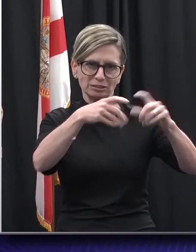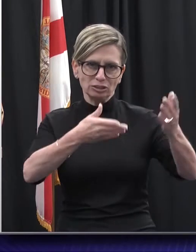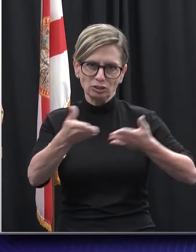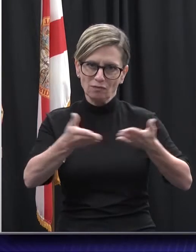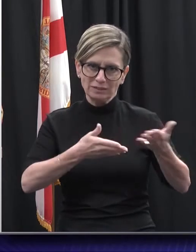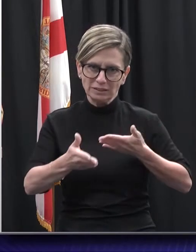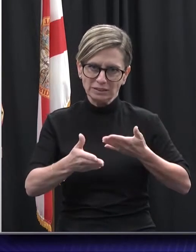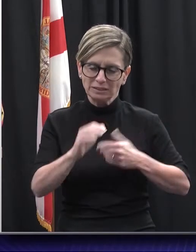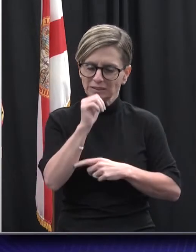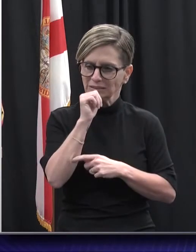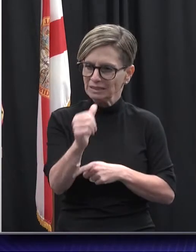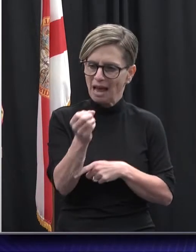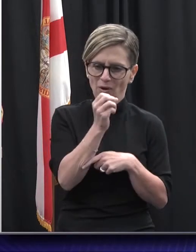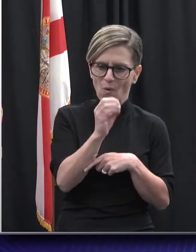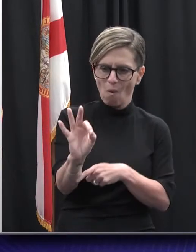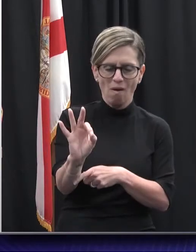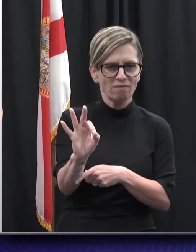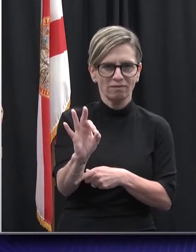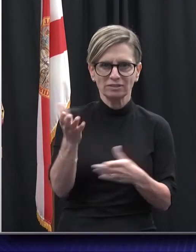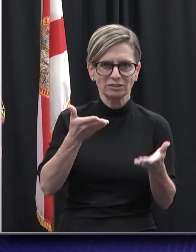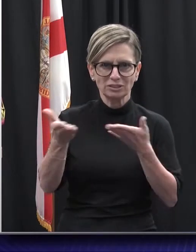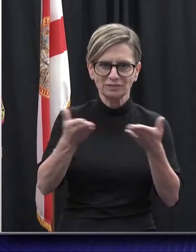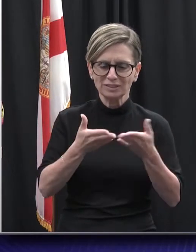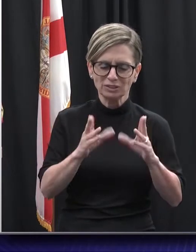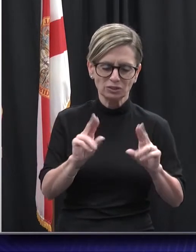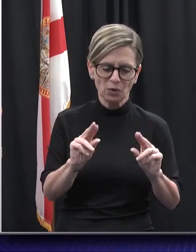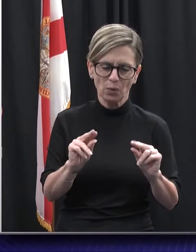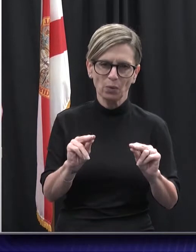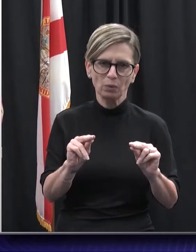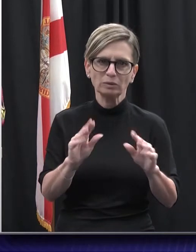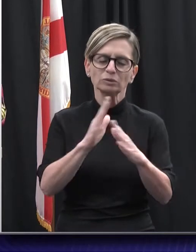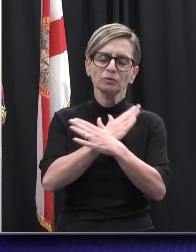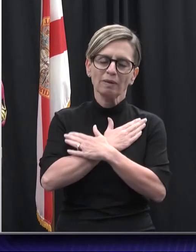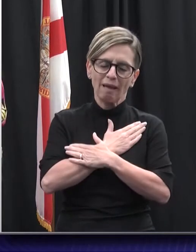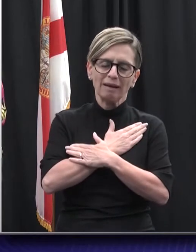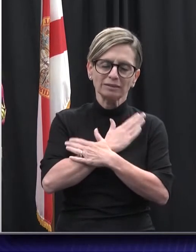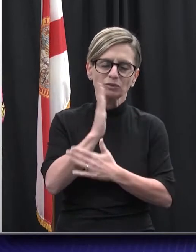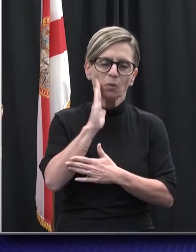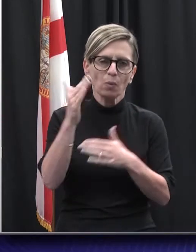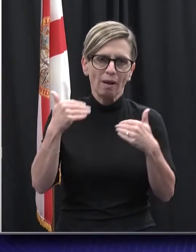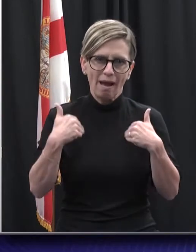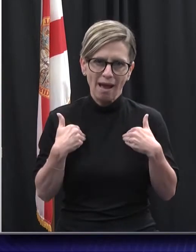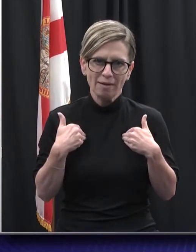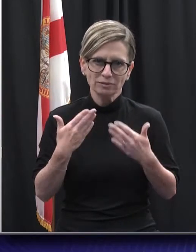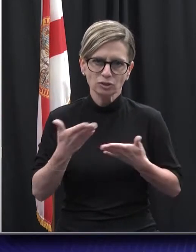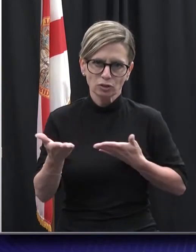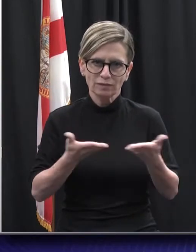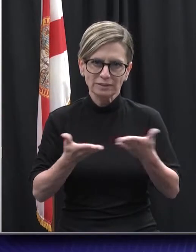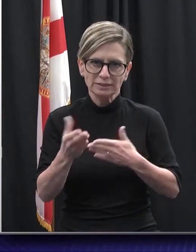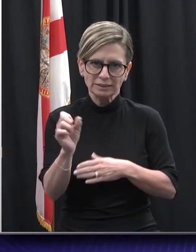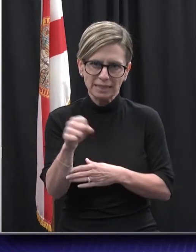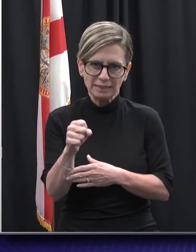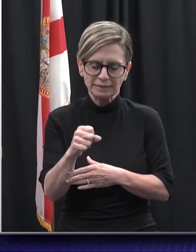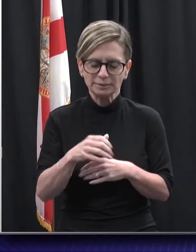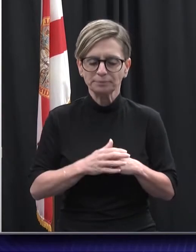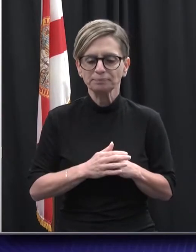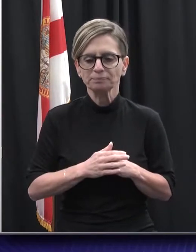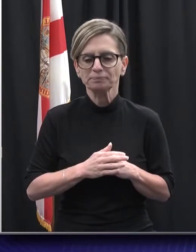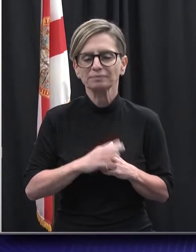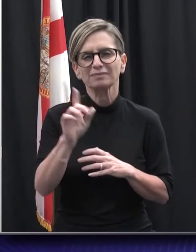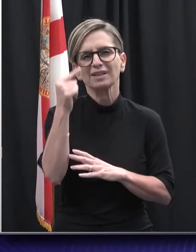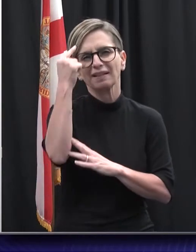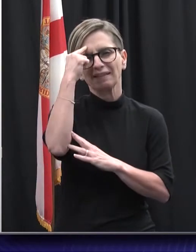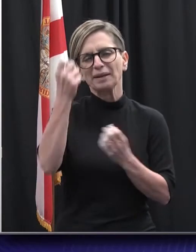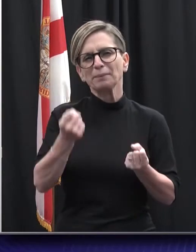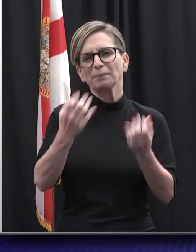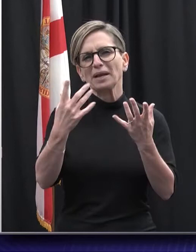comfortably in knowing that you will have the utilities that you need. In this order, I think there's going to be a lot of other questions that come up, and I want